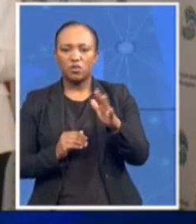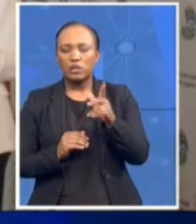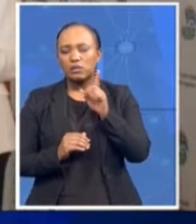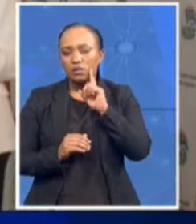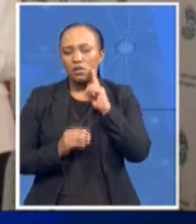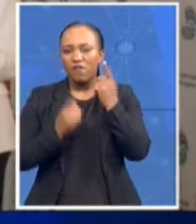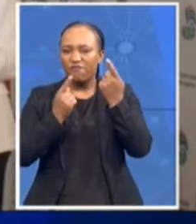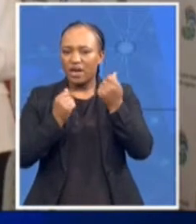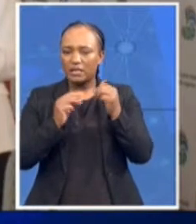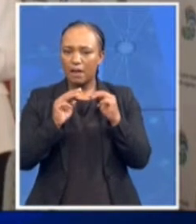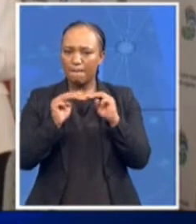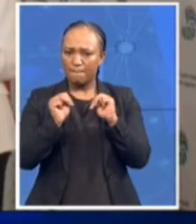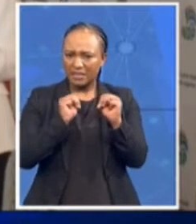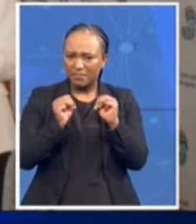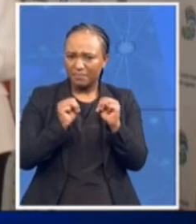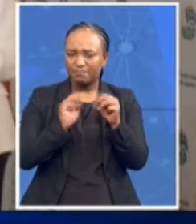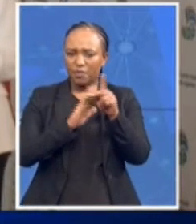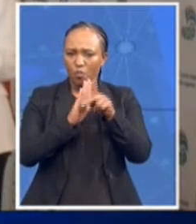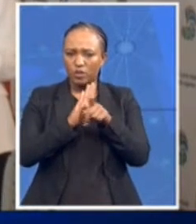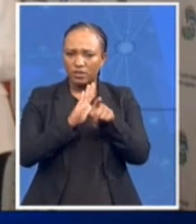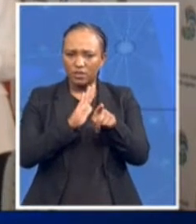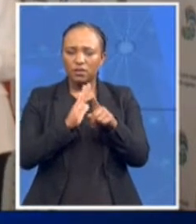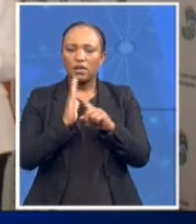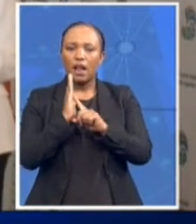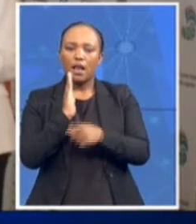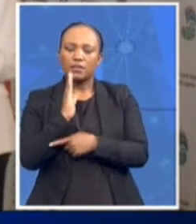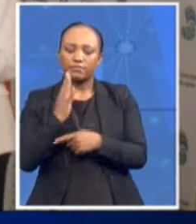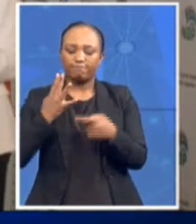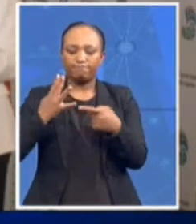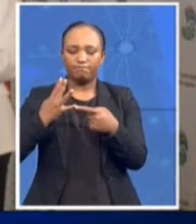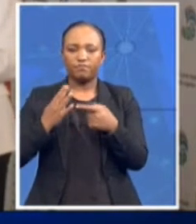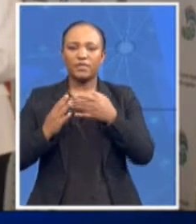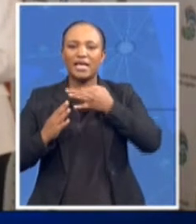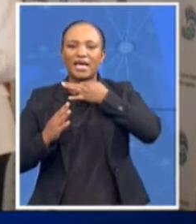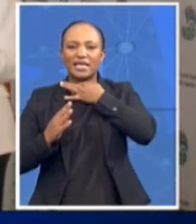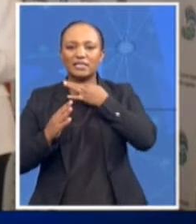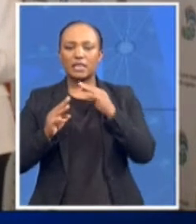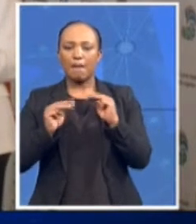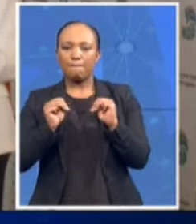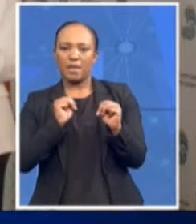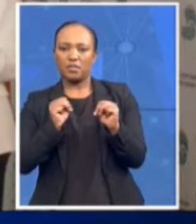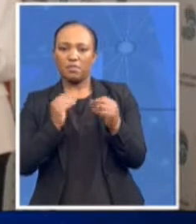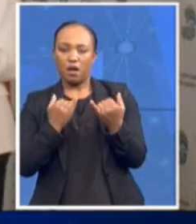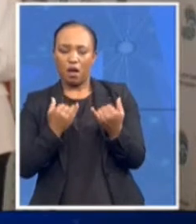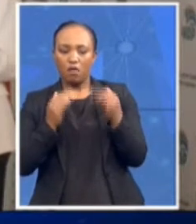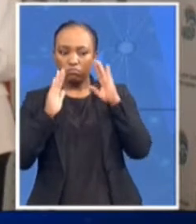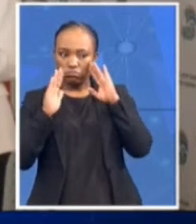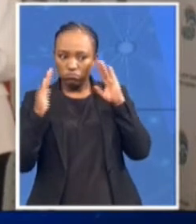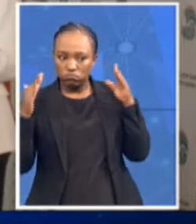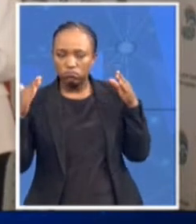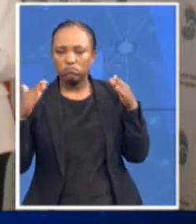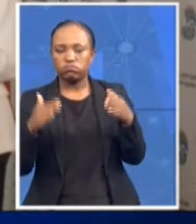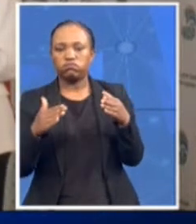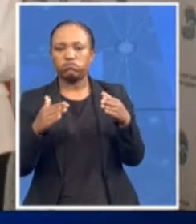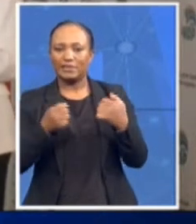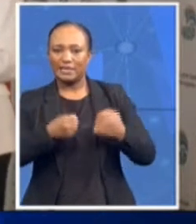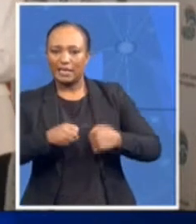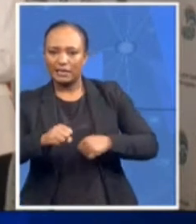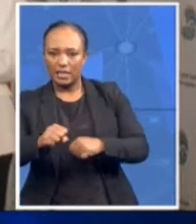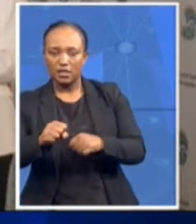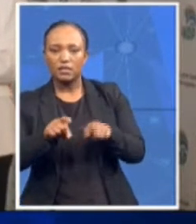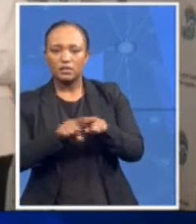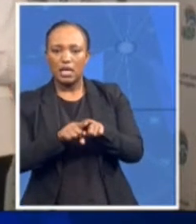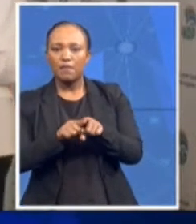And lastly, risk management is receiving urgent attention both at strategic and at operational levels, with a view